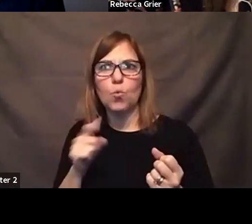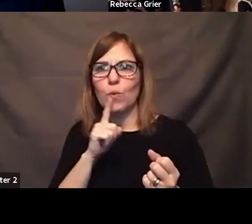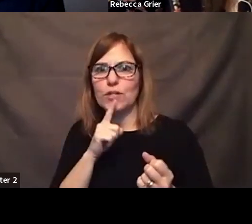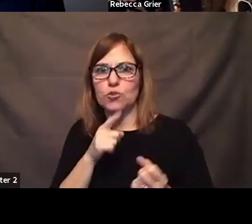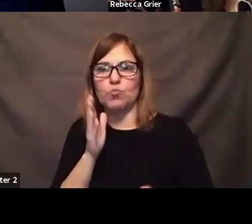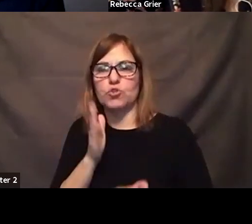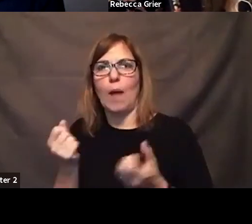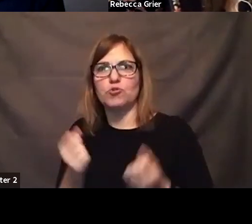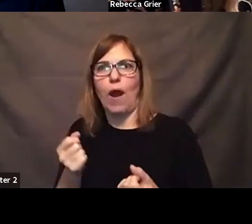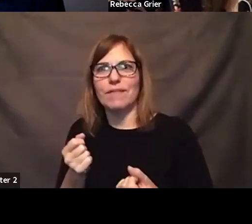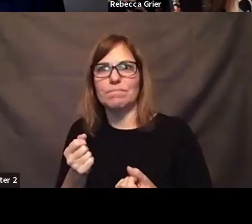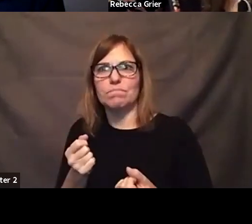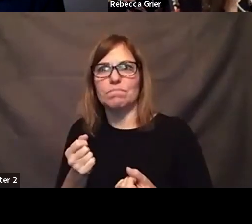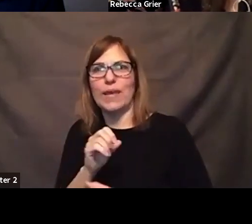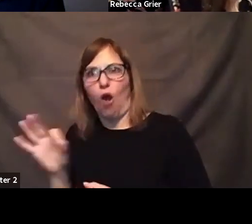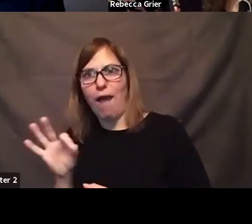And so,